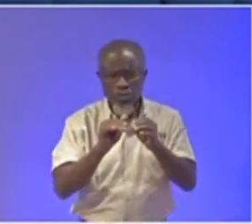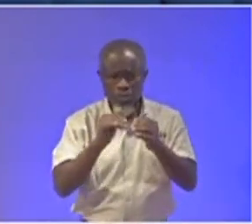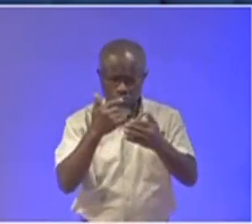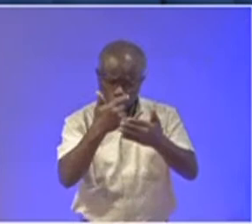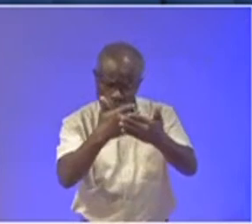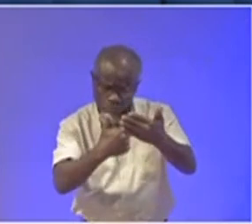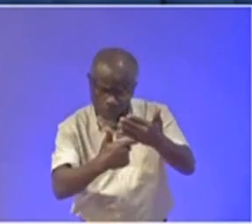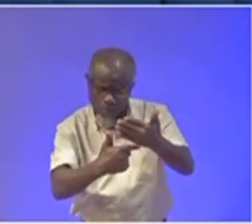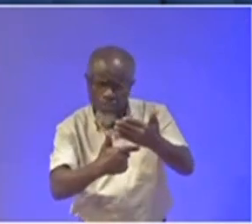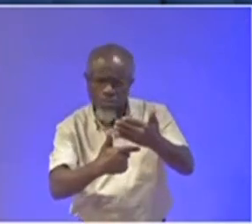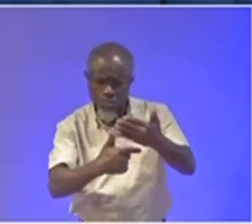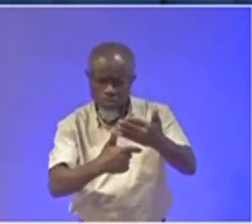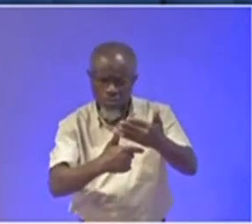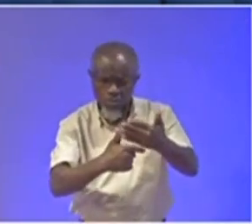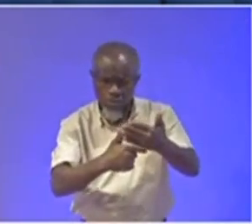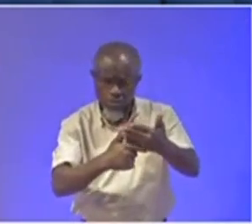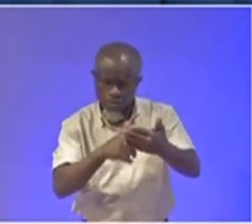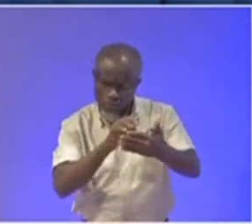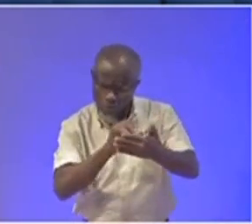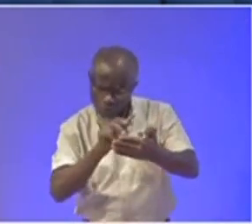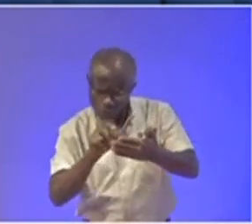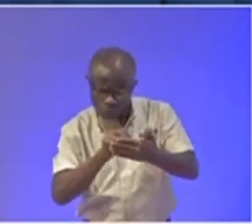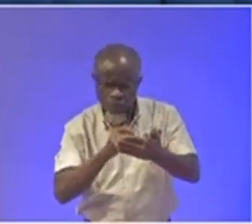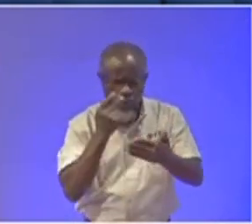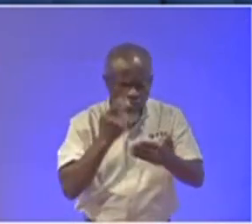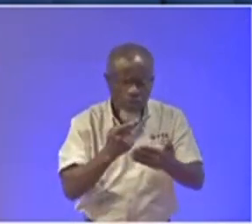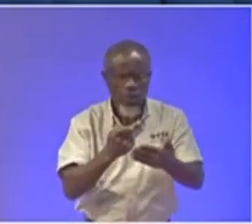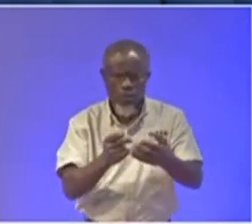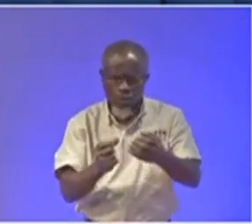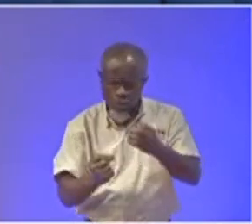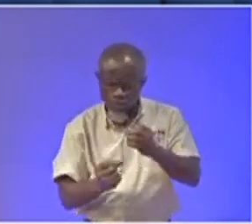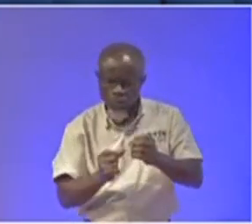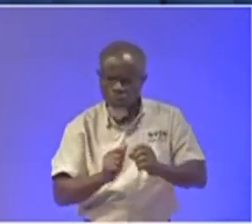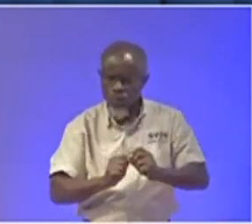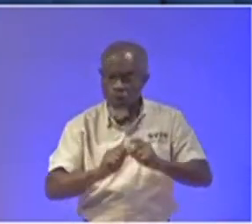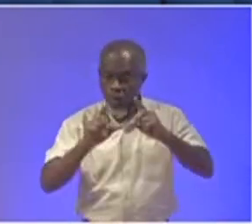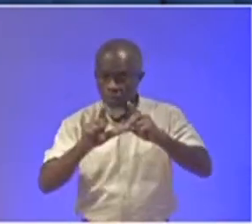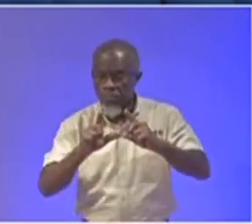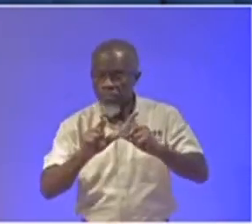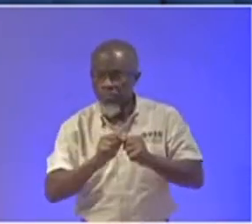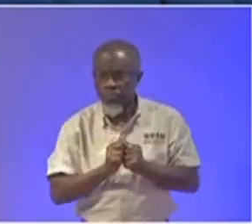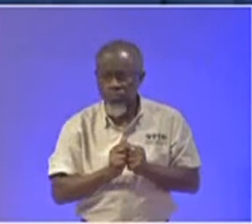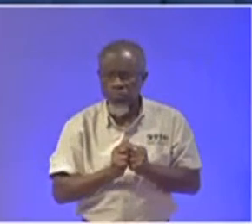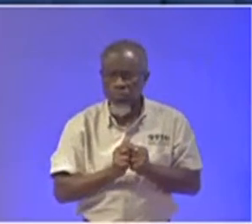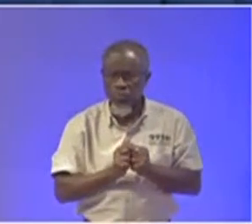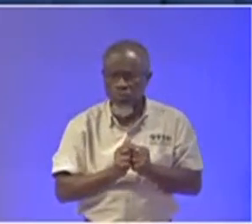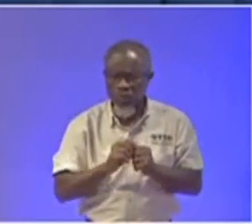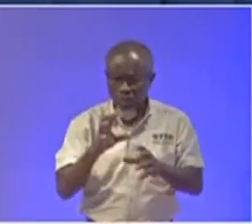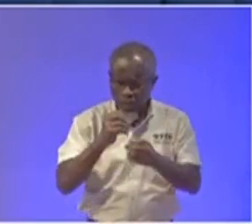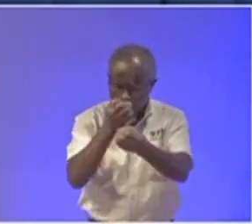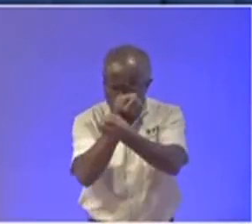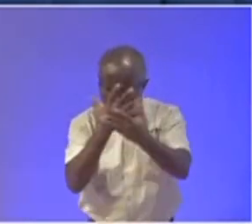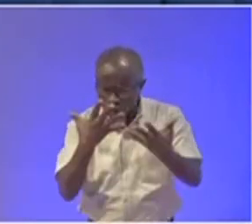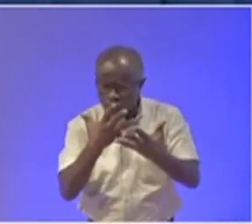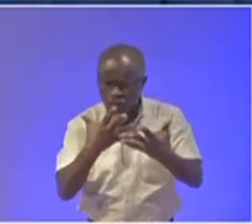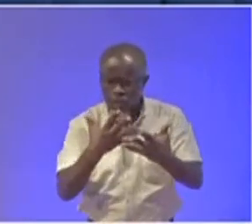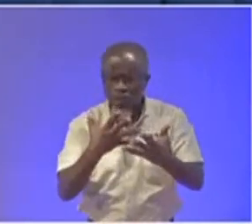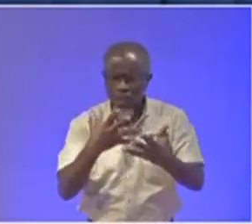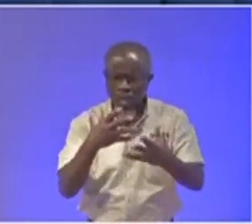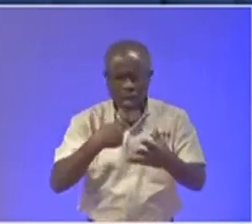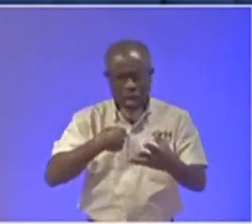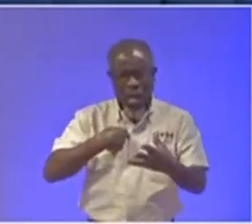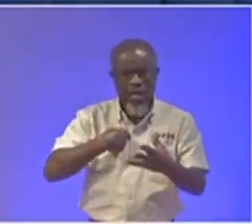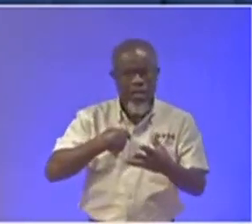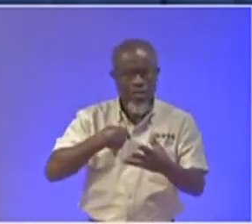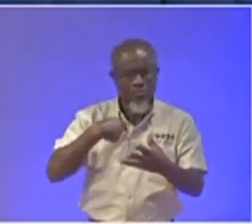remember my first job in a primary school, I just wanted to teach. And I remember when people come in to collect data about this and about that, I used to get so